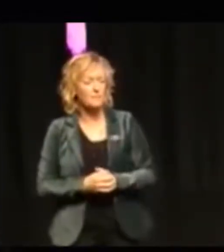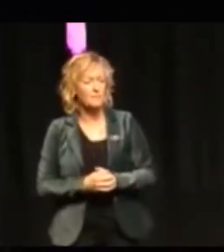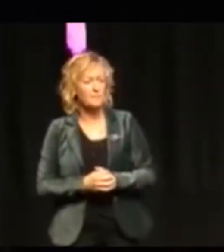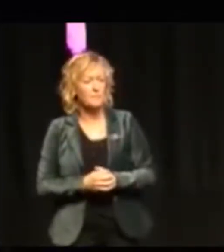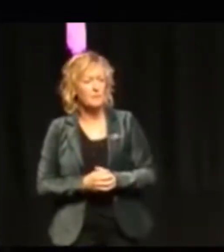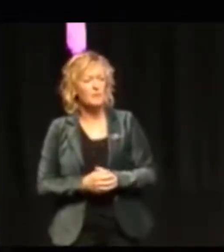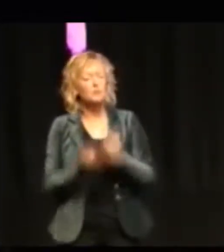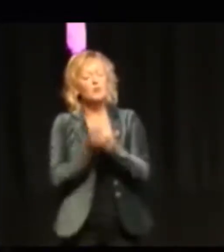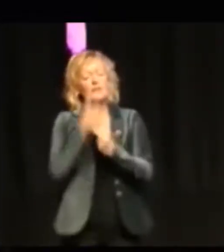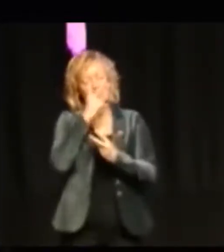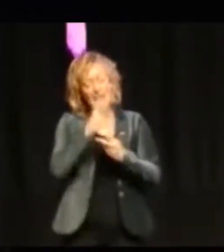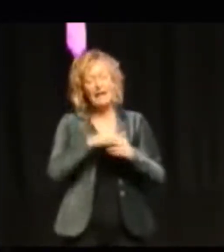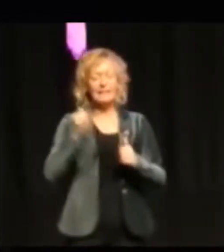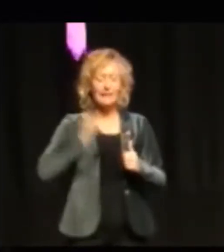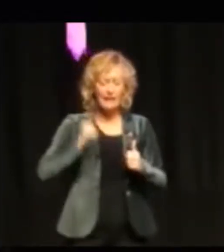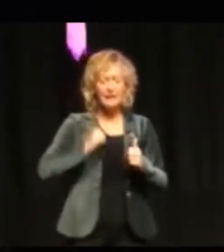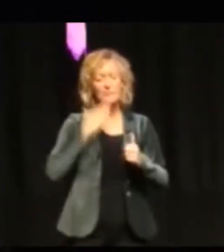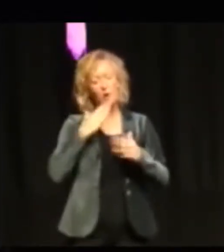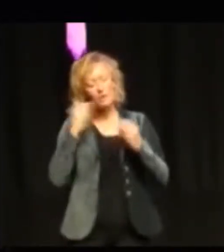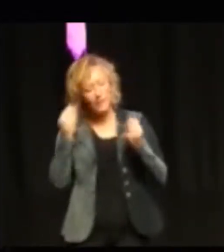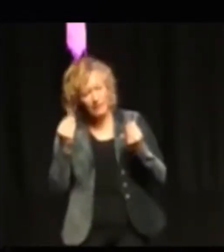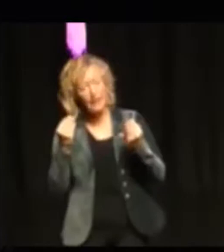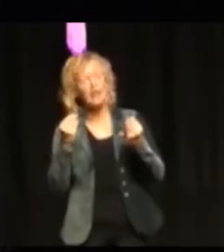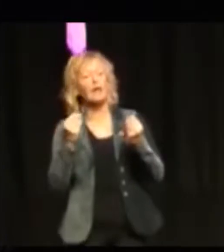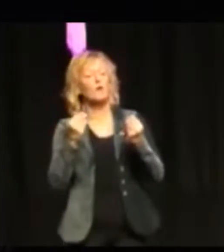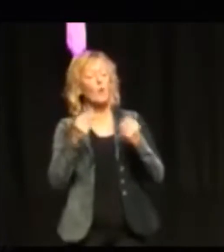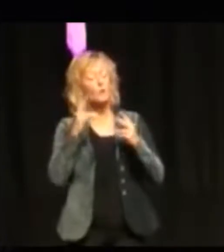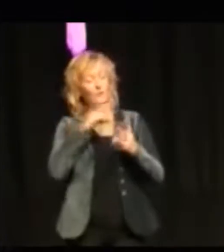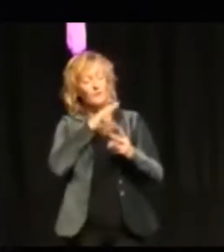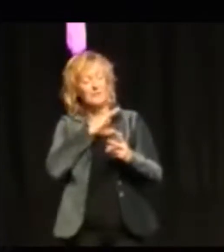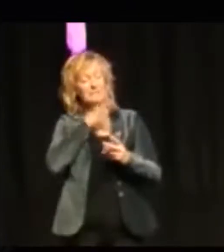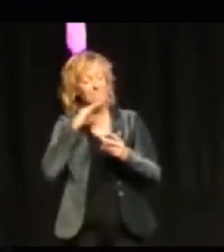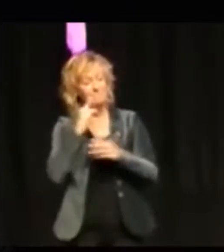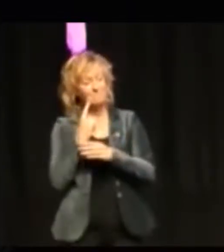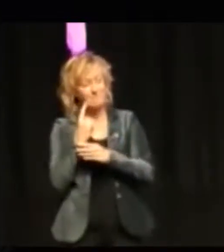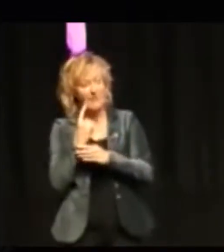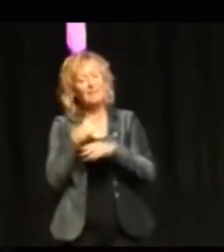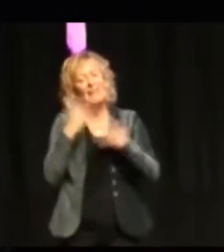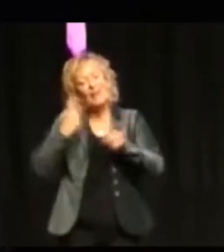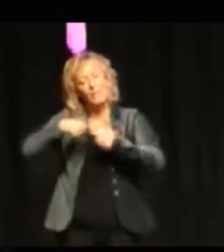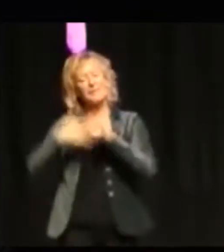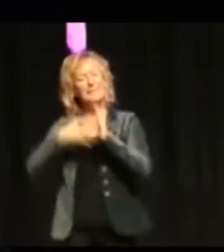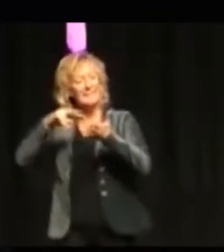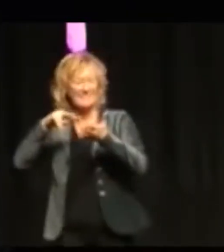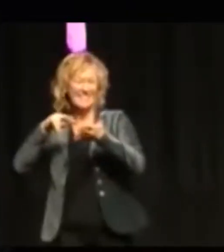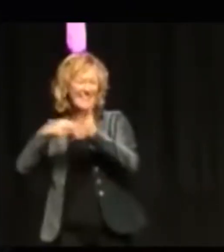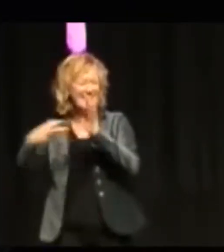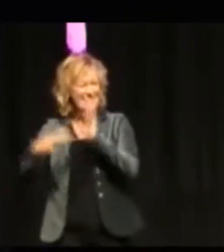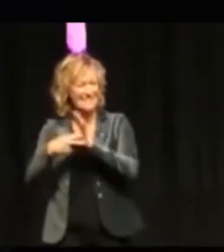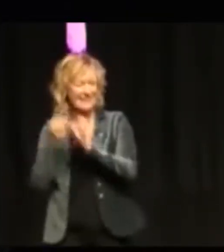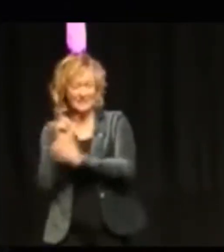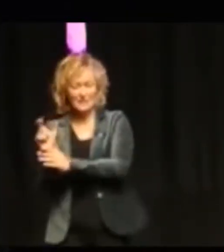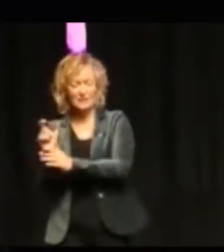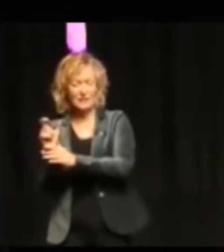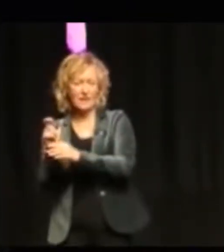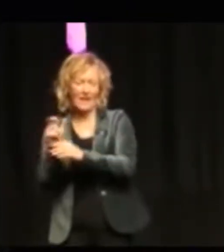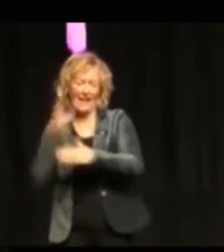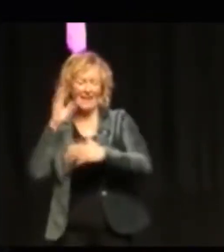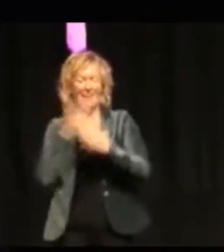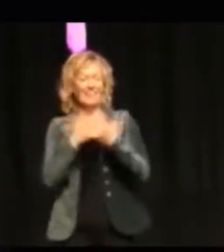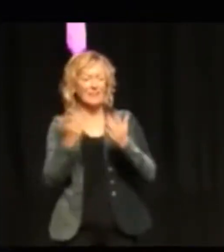it's accessible, and that it's of good quality, are actually also more technical terms that we use in economic social